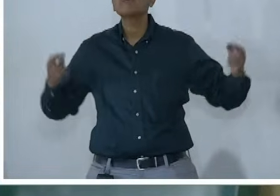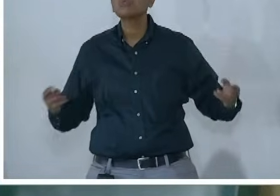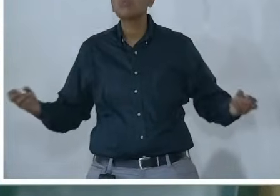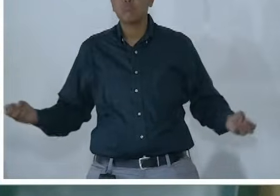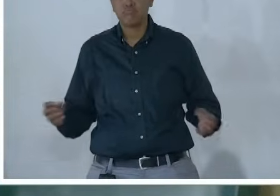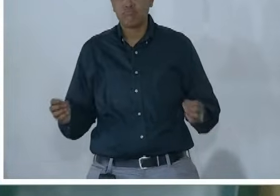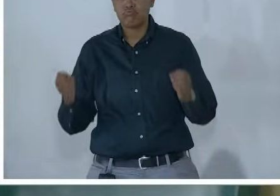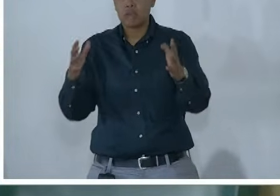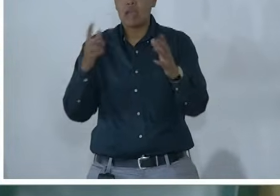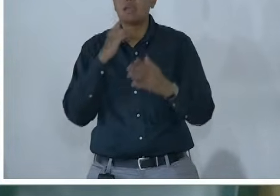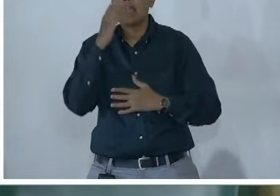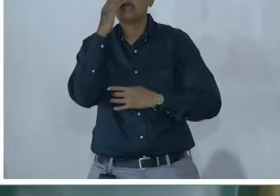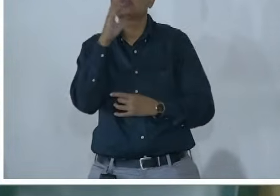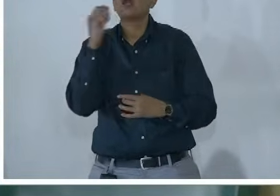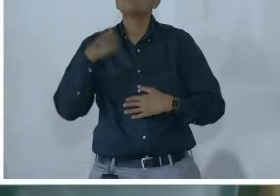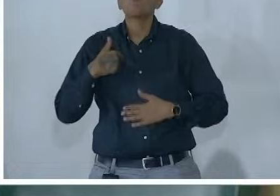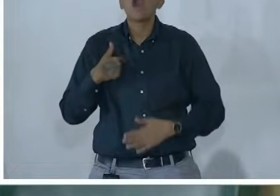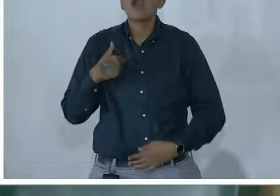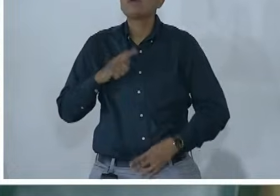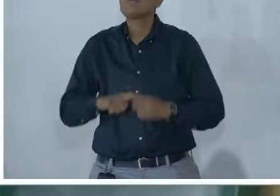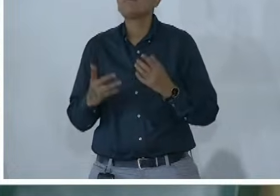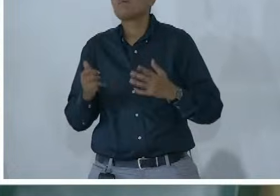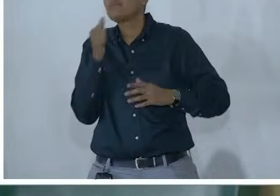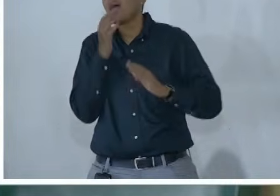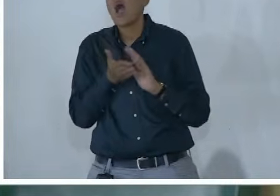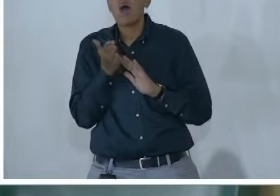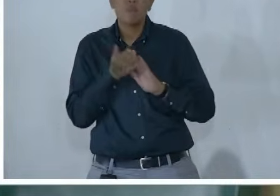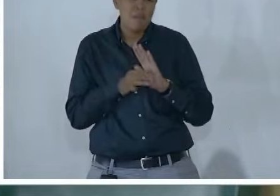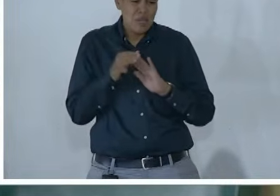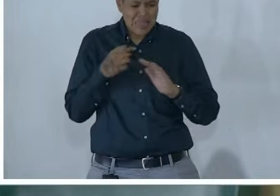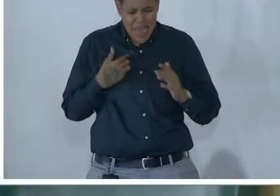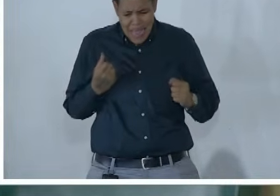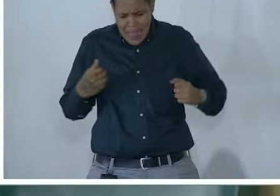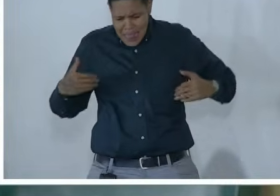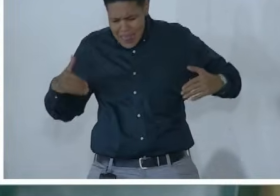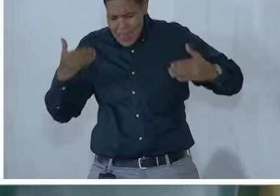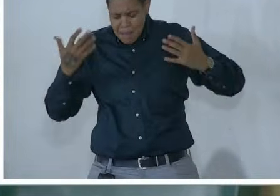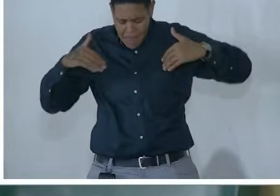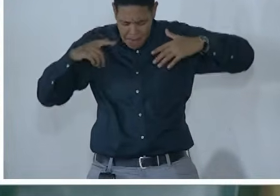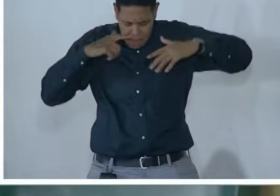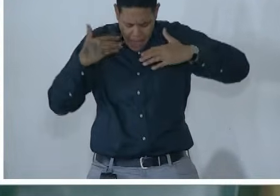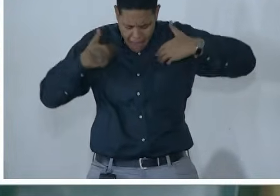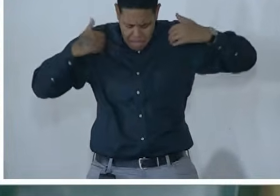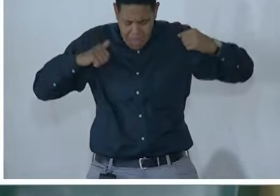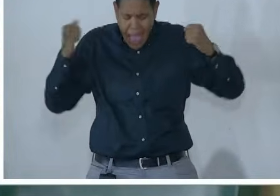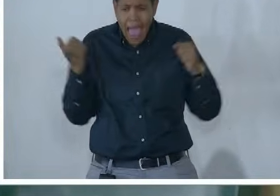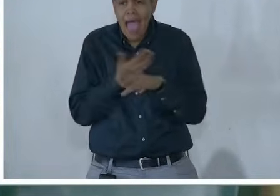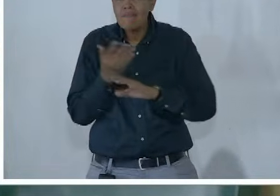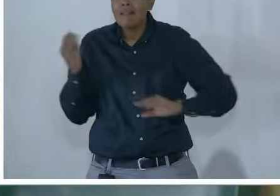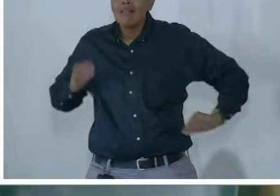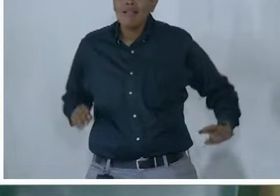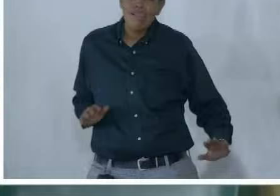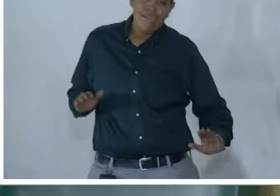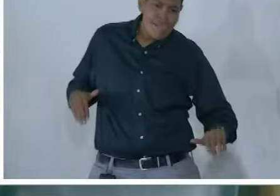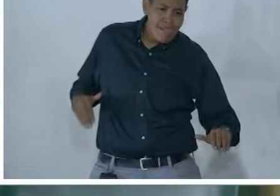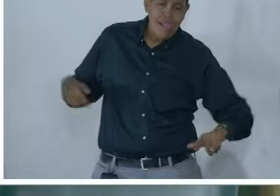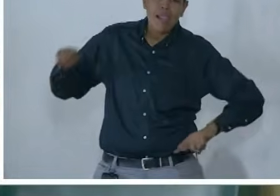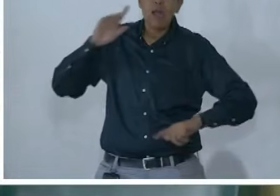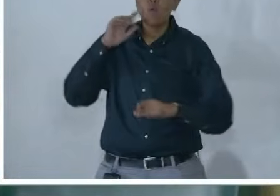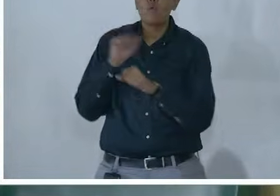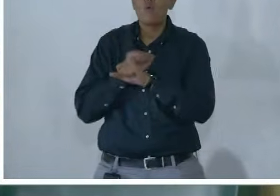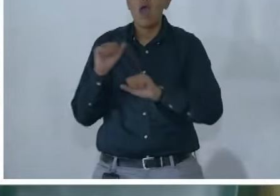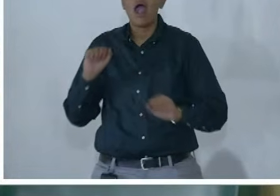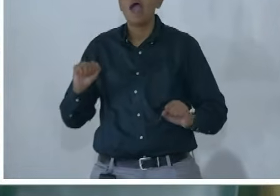interested, but they might not be at the operational maturity just yet, they might not have everything in place, they'll be able